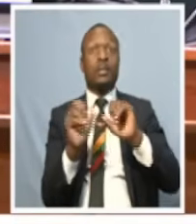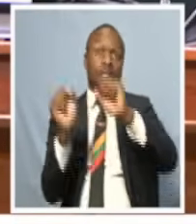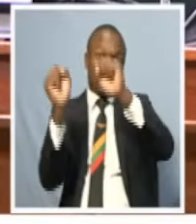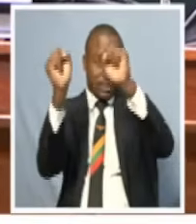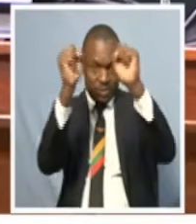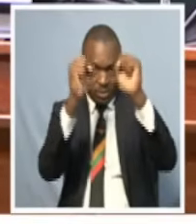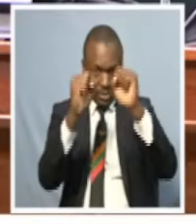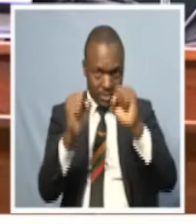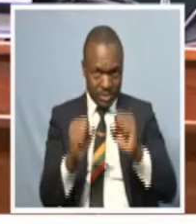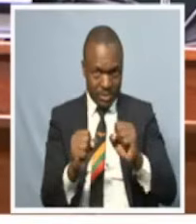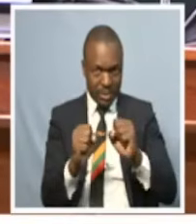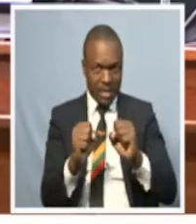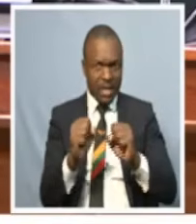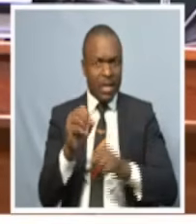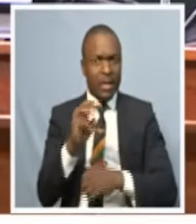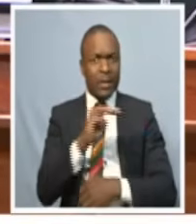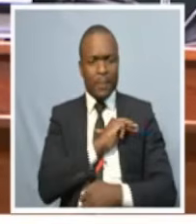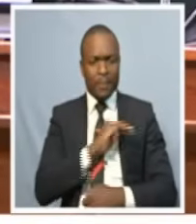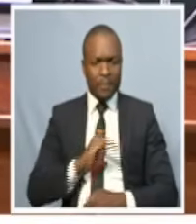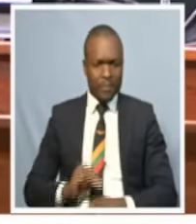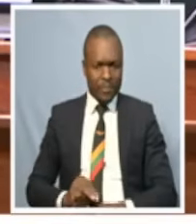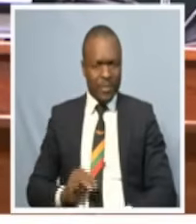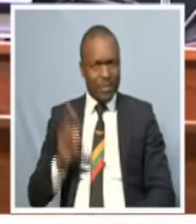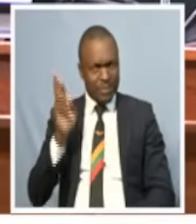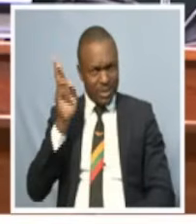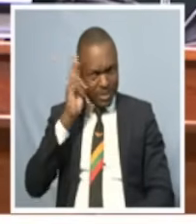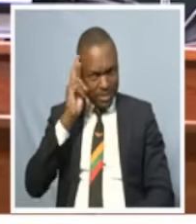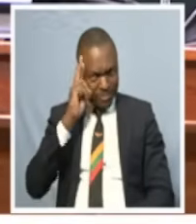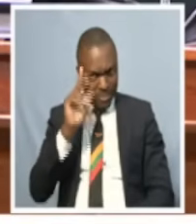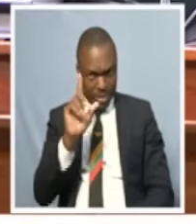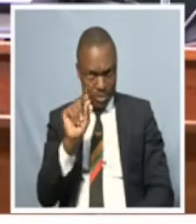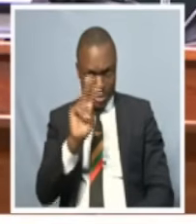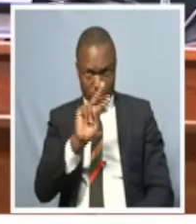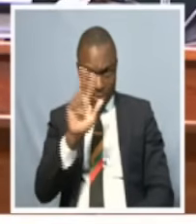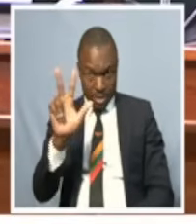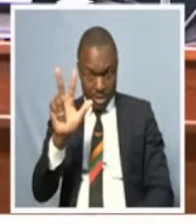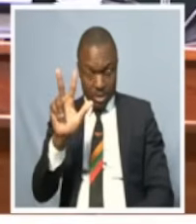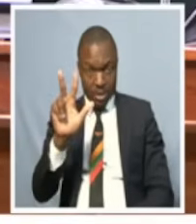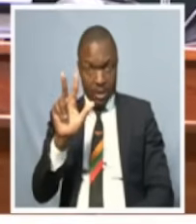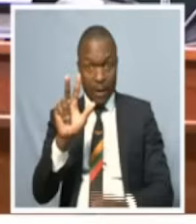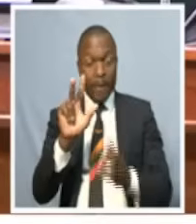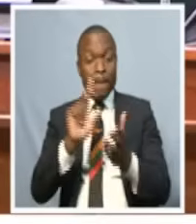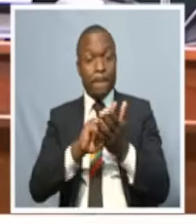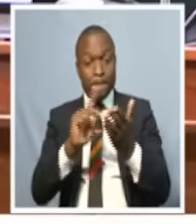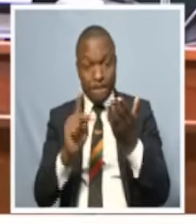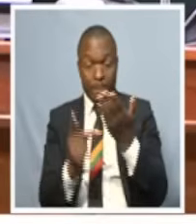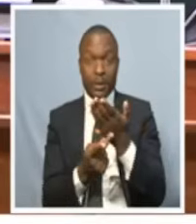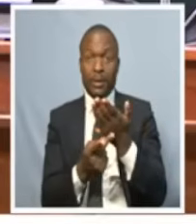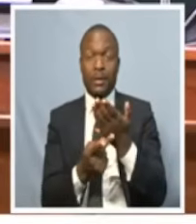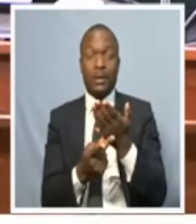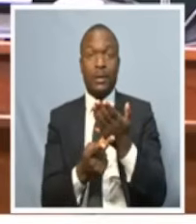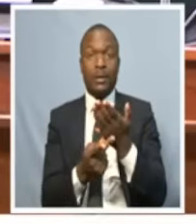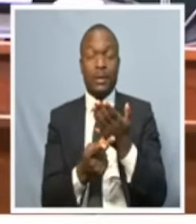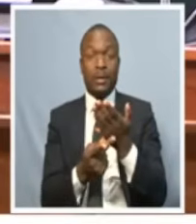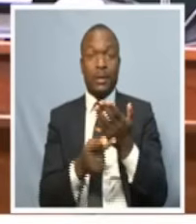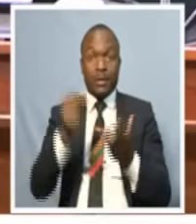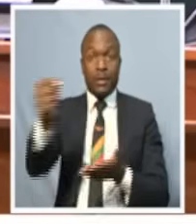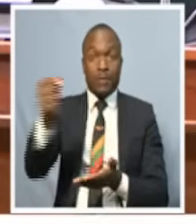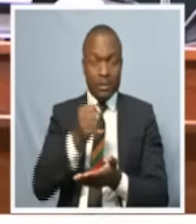may recall that during the 2023 exercise, the service received in excess